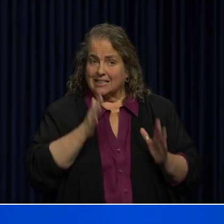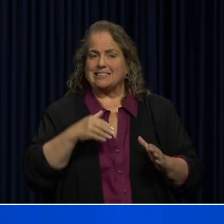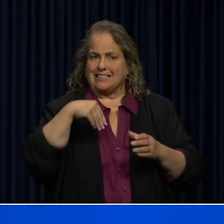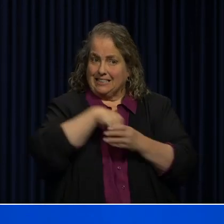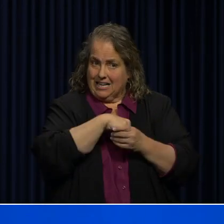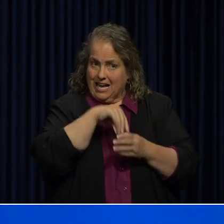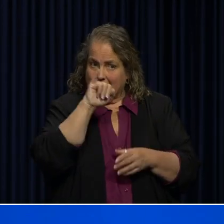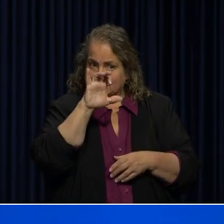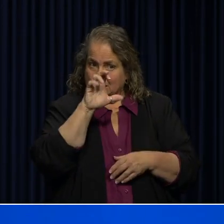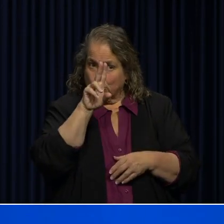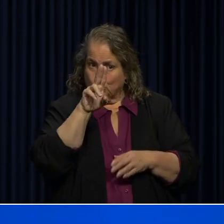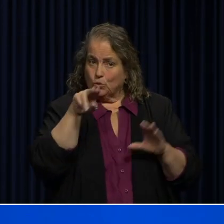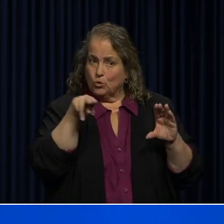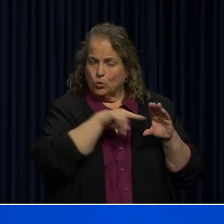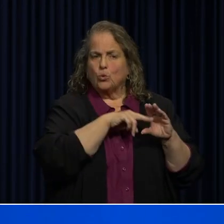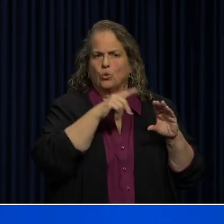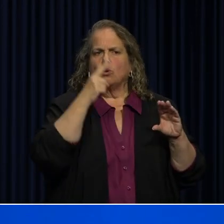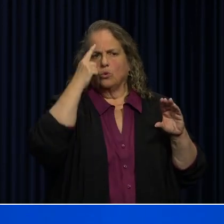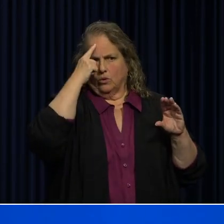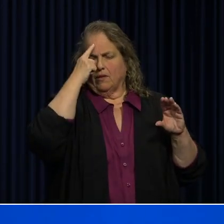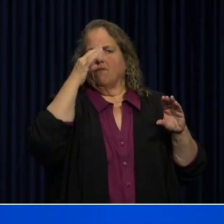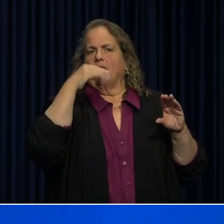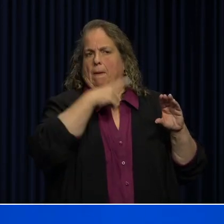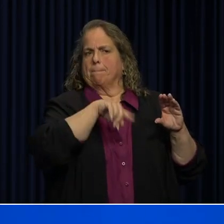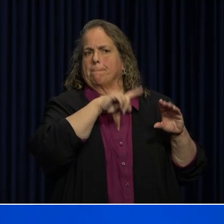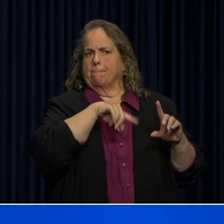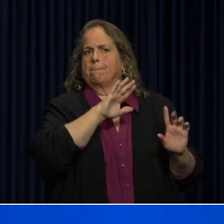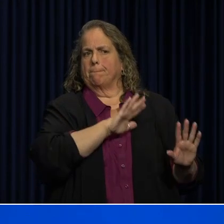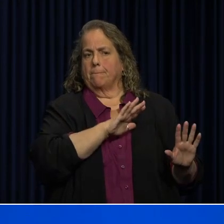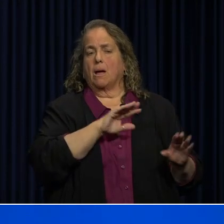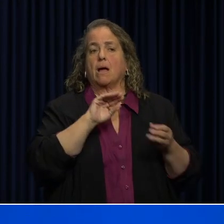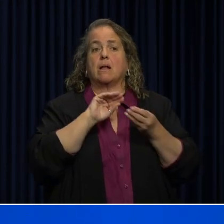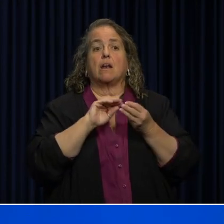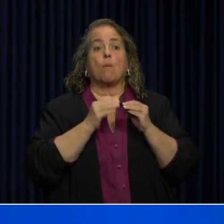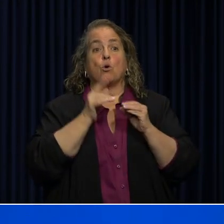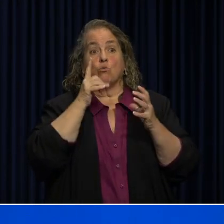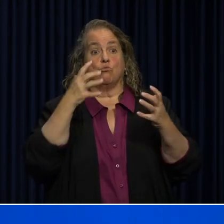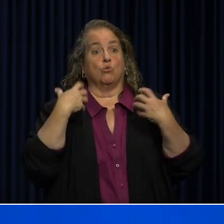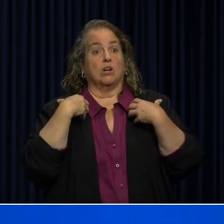thinking about them. Number of recovered,